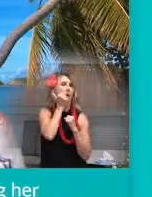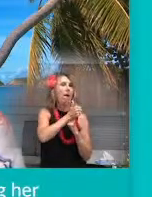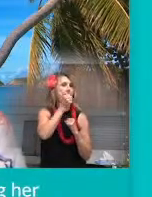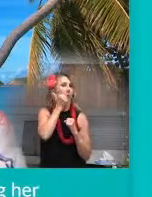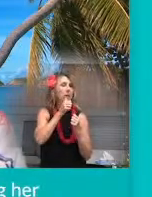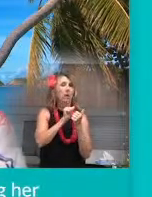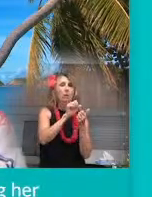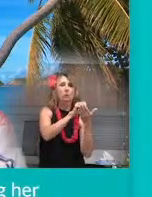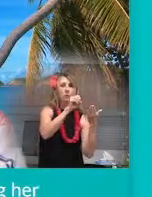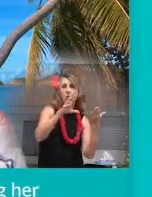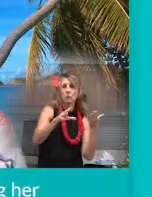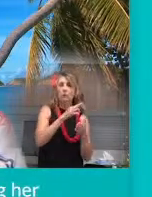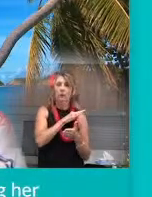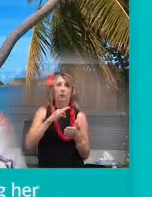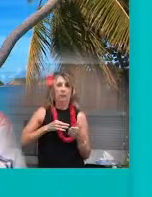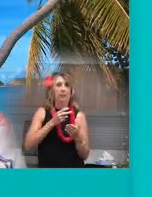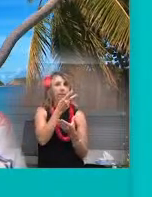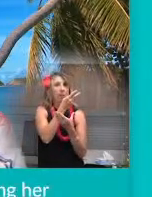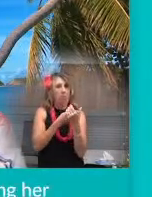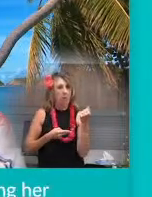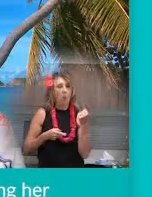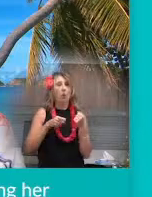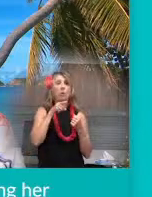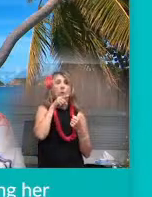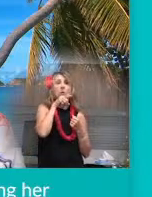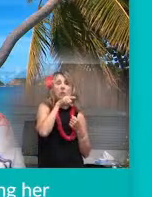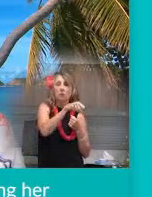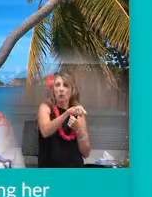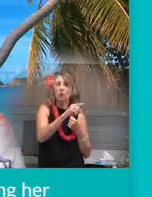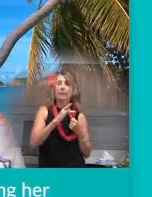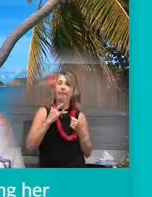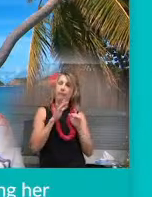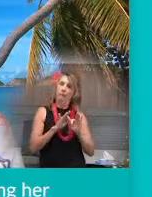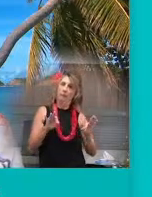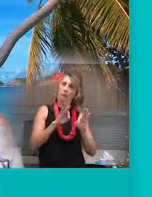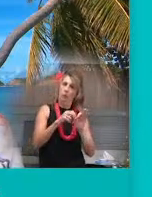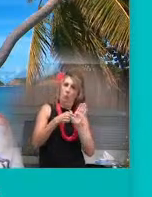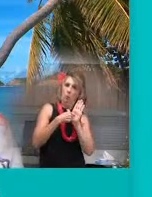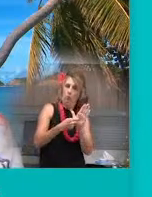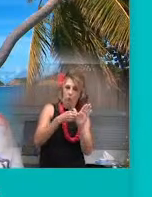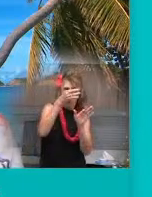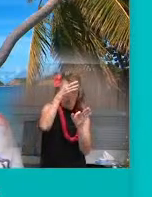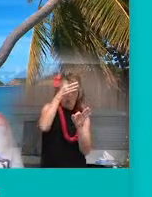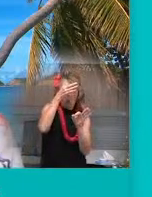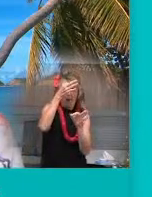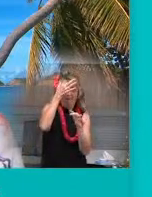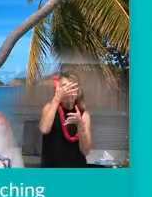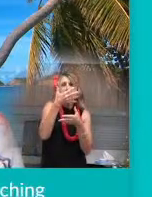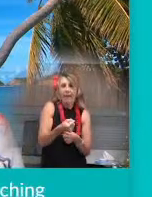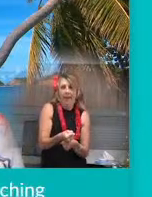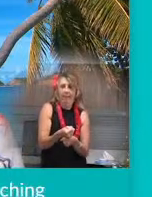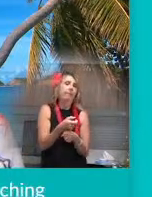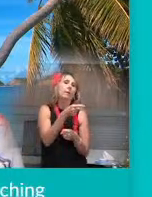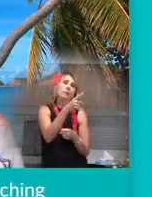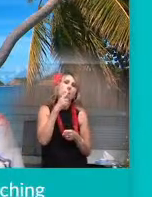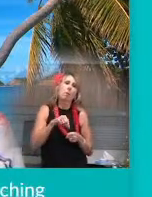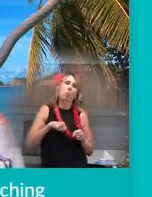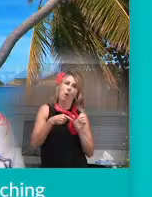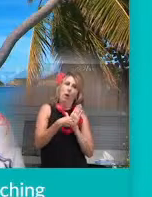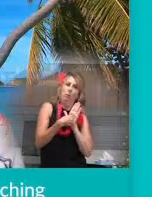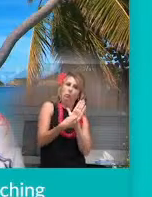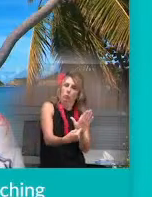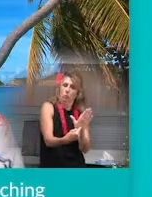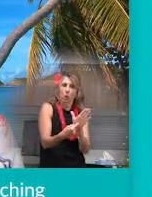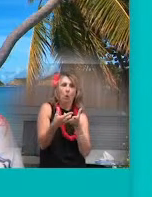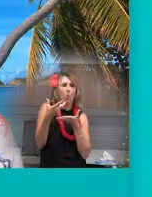staff. The impact of modeling her faith each day for her students is among her proudest accomplishments as a teacher.